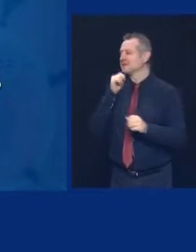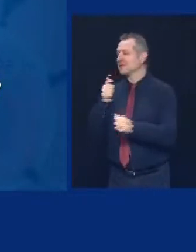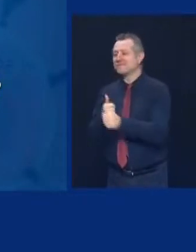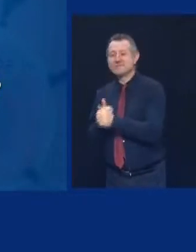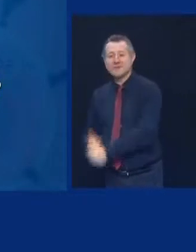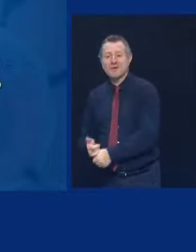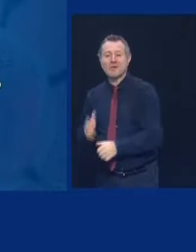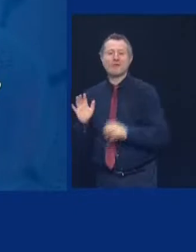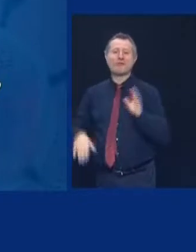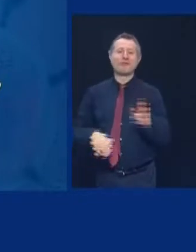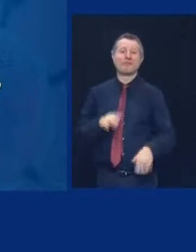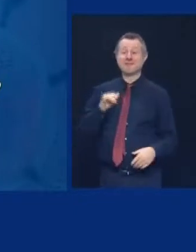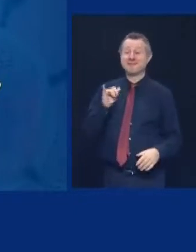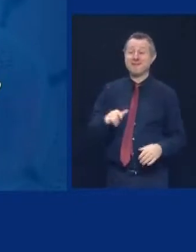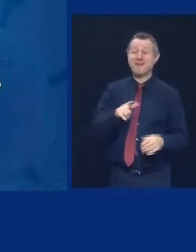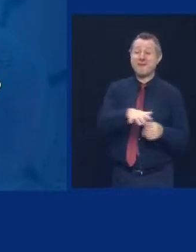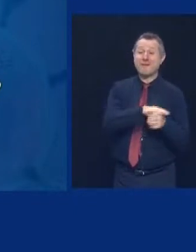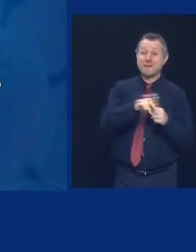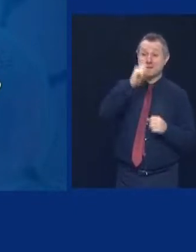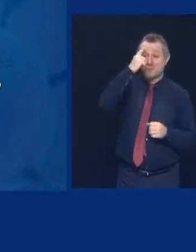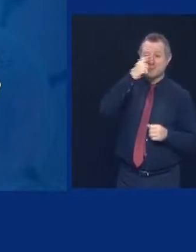by the local government.